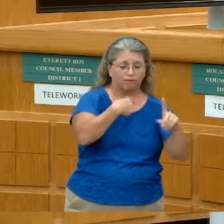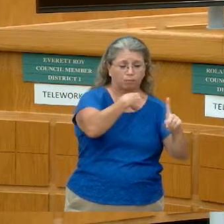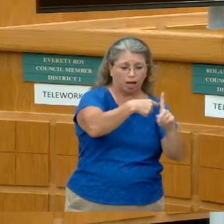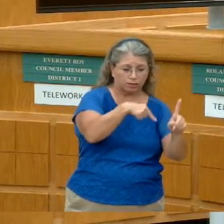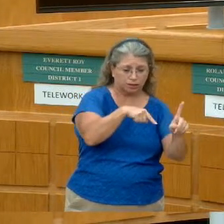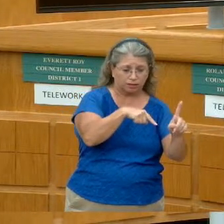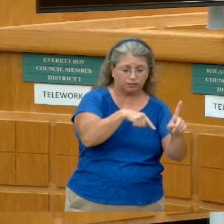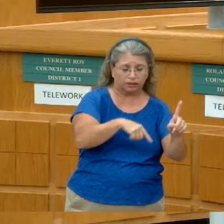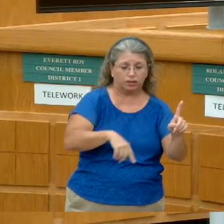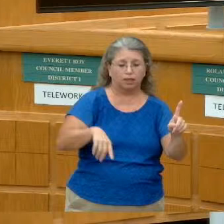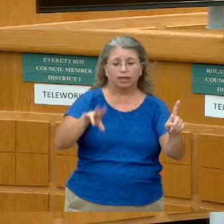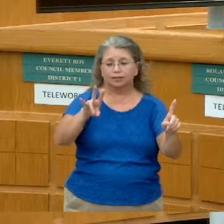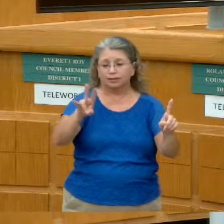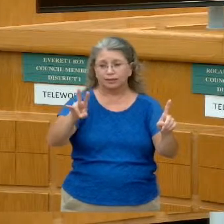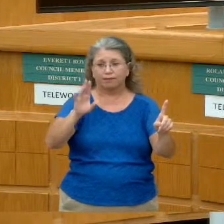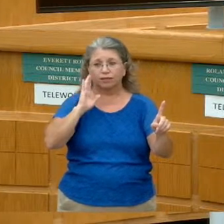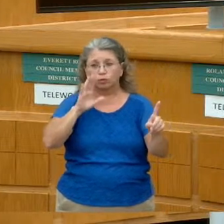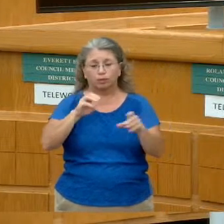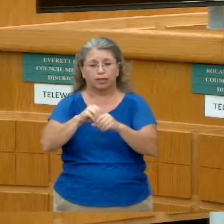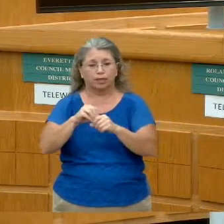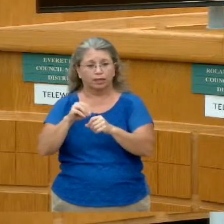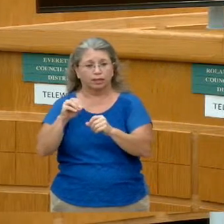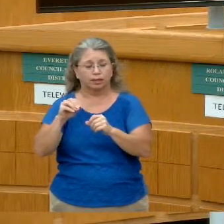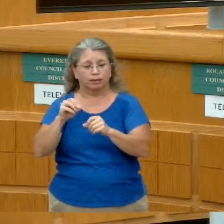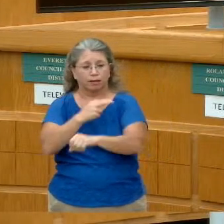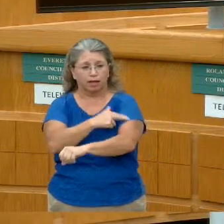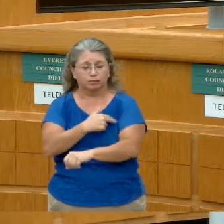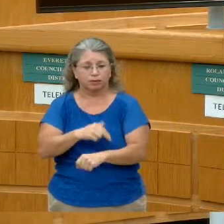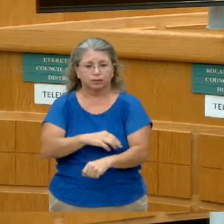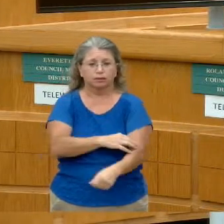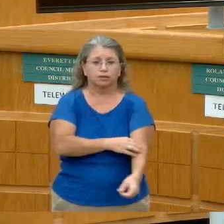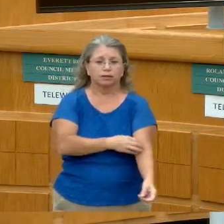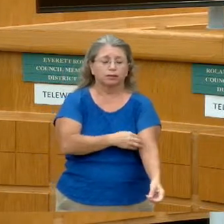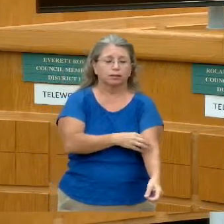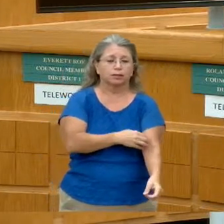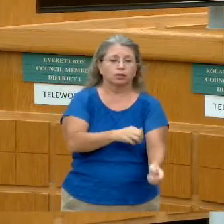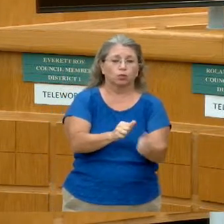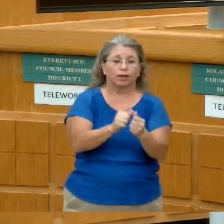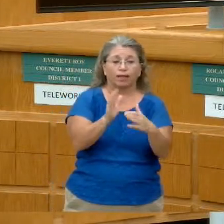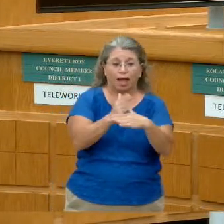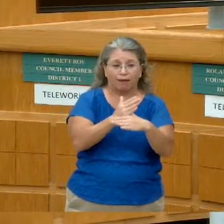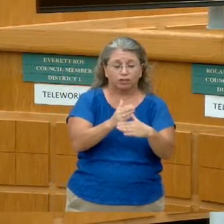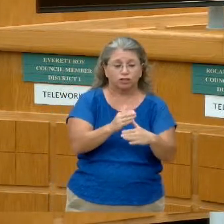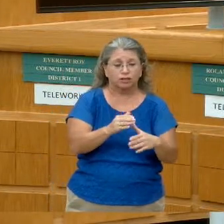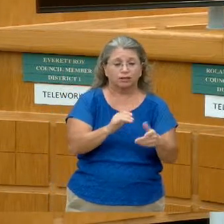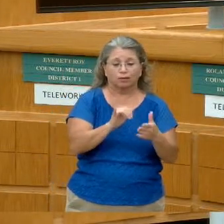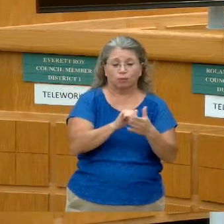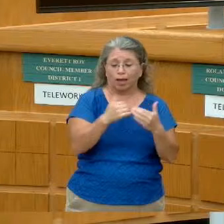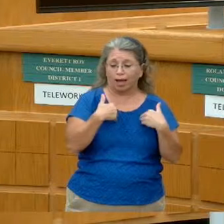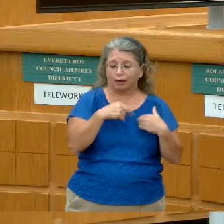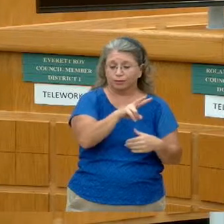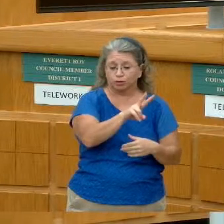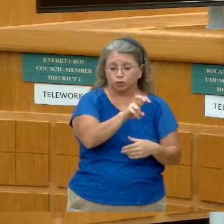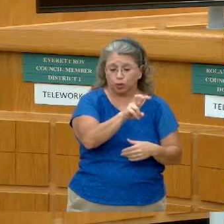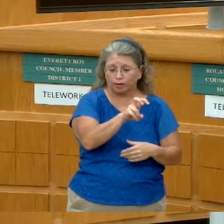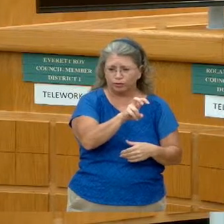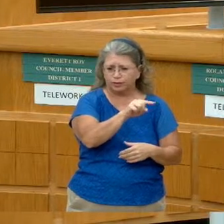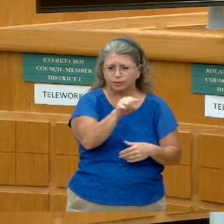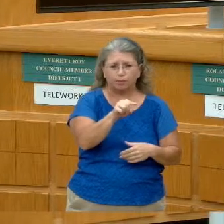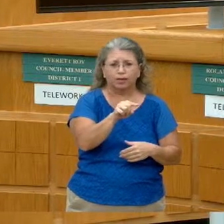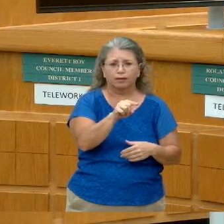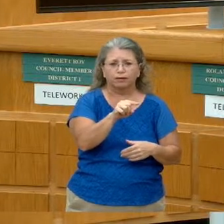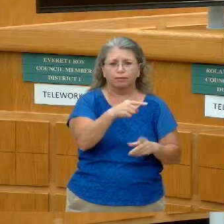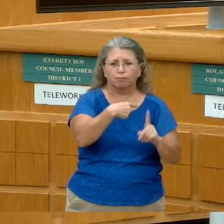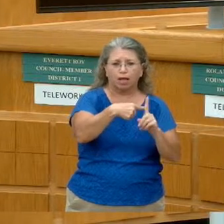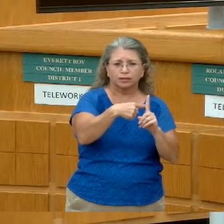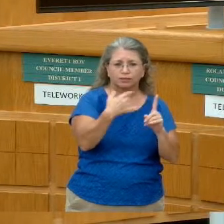got diagnosed today, on the law of averages, not the law of reality, we're going to see that many hospitalizations. That's why